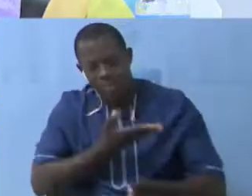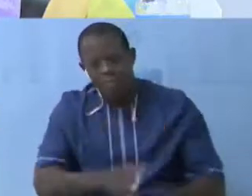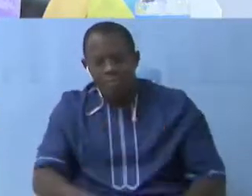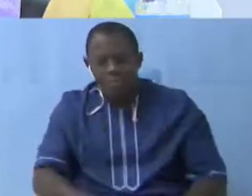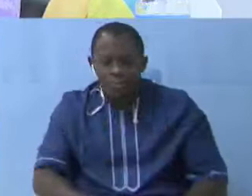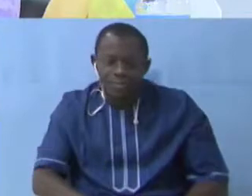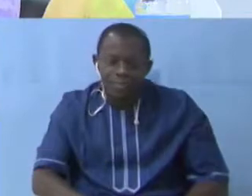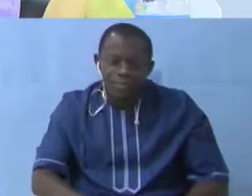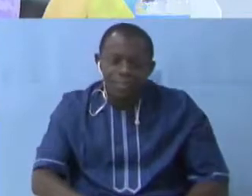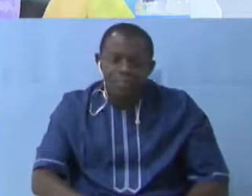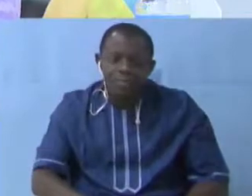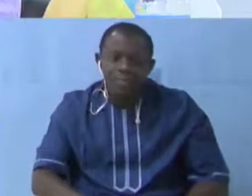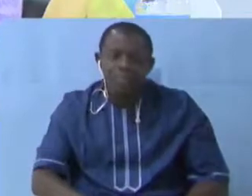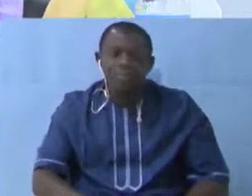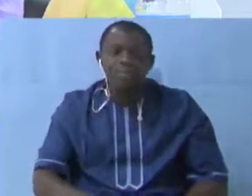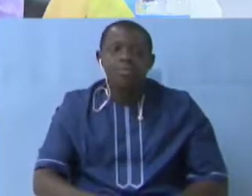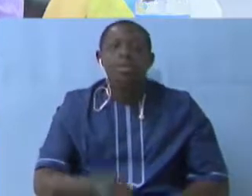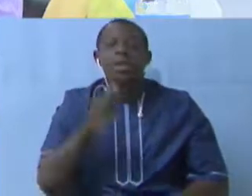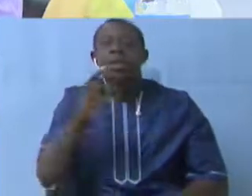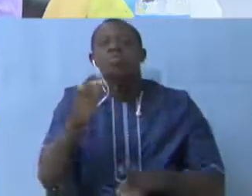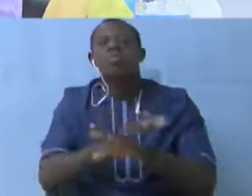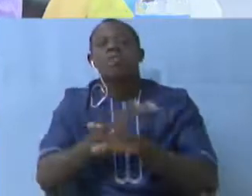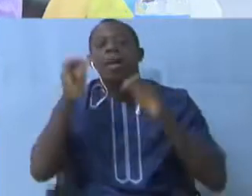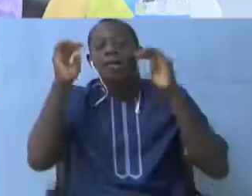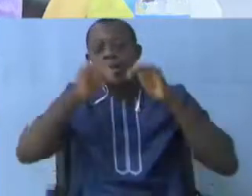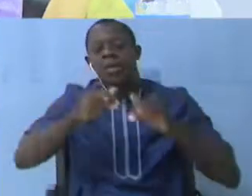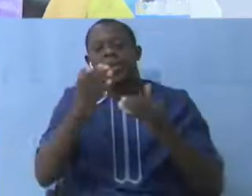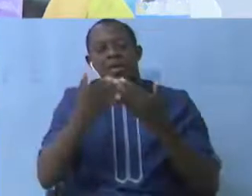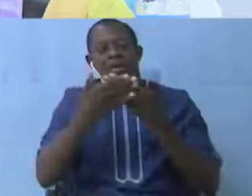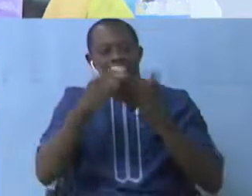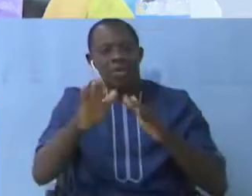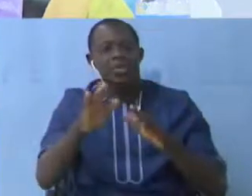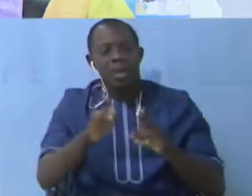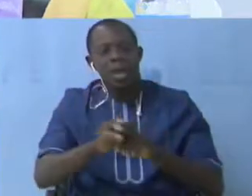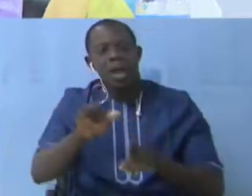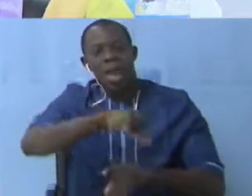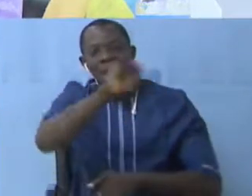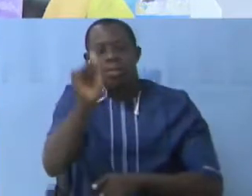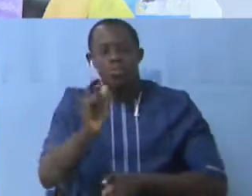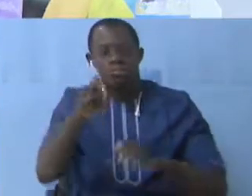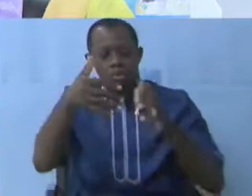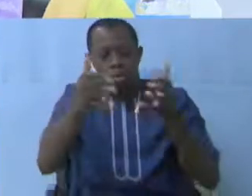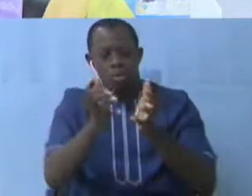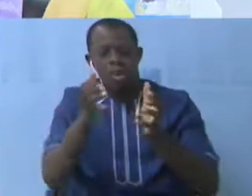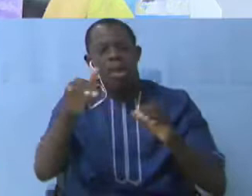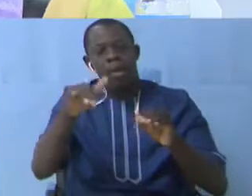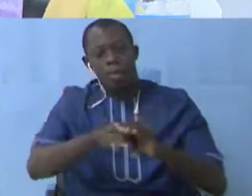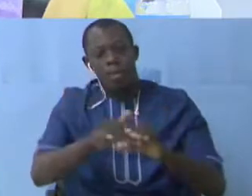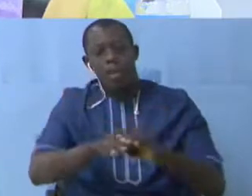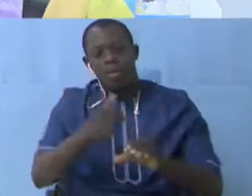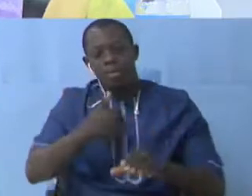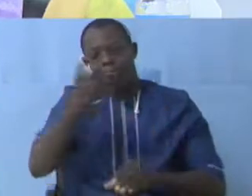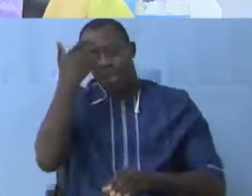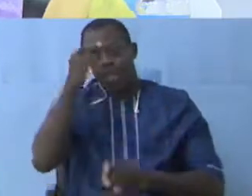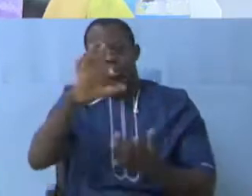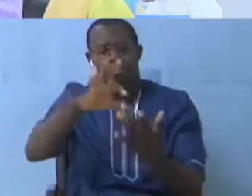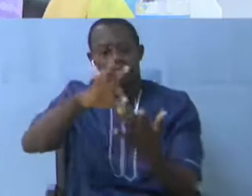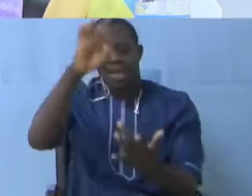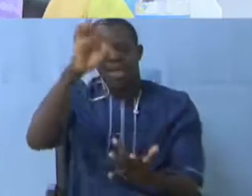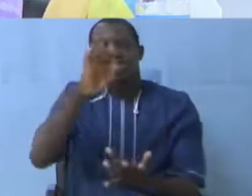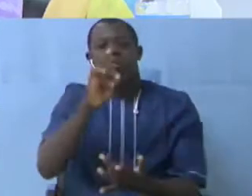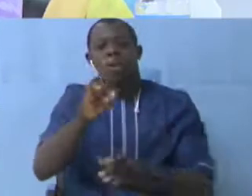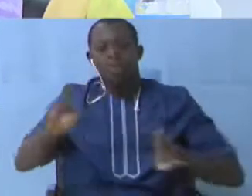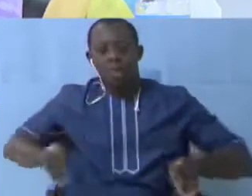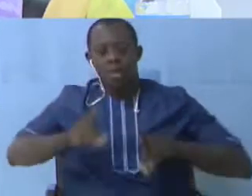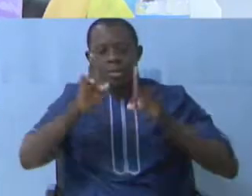dajale. So that convention ended, of course, and the coalition got a unity candidate.